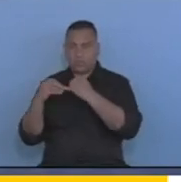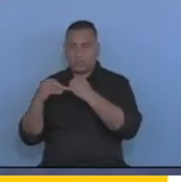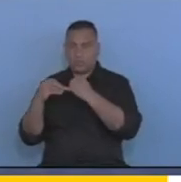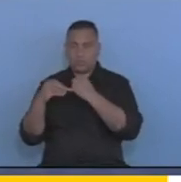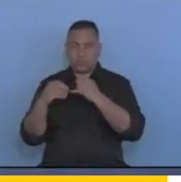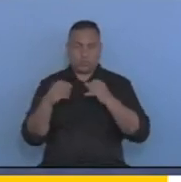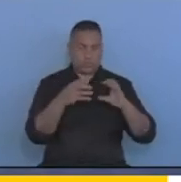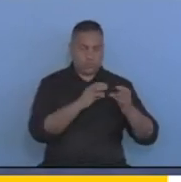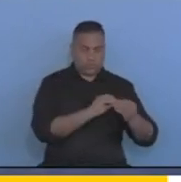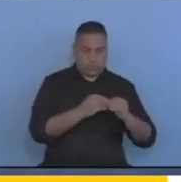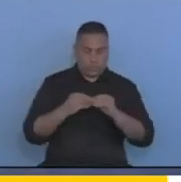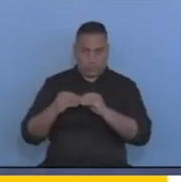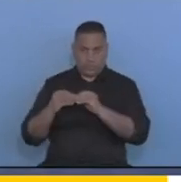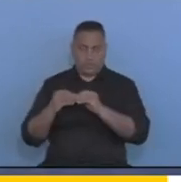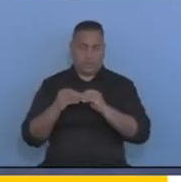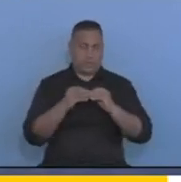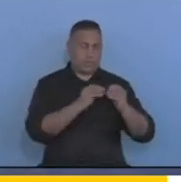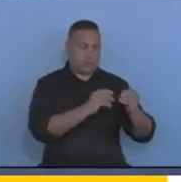work,